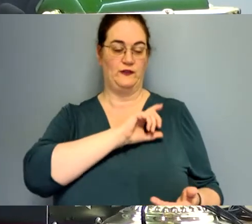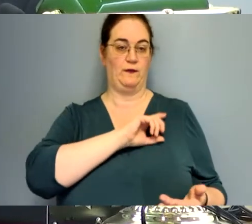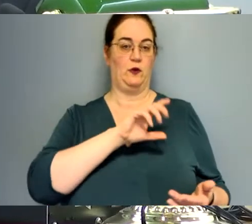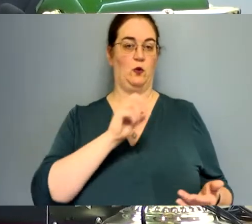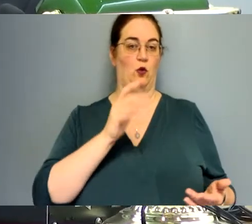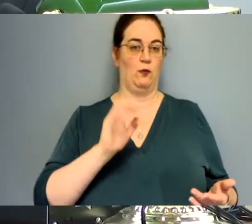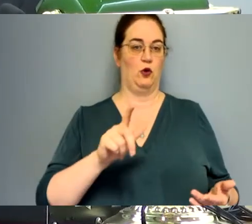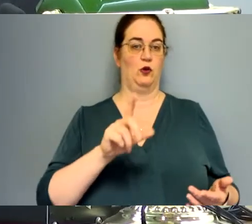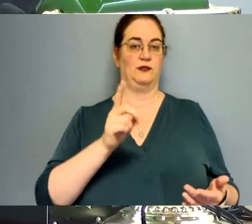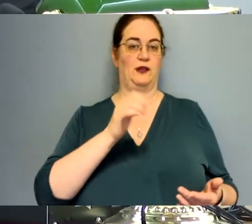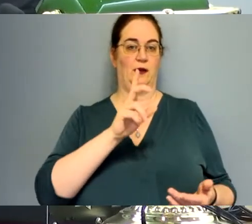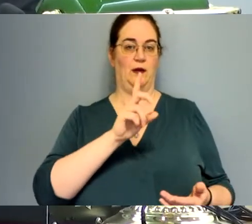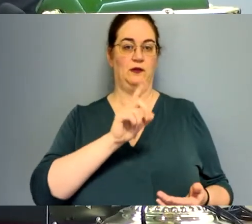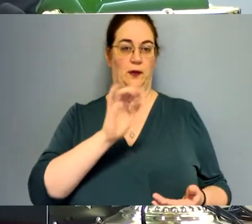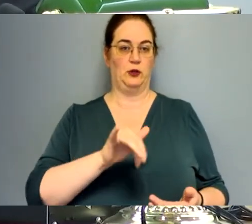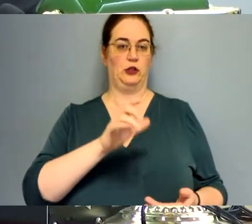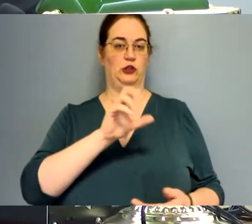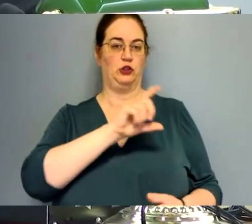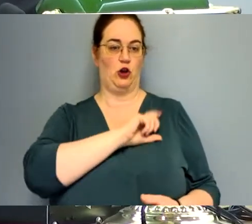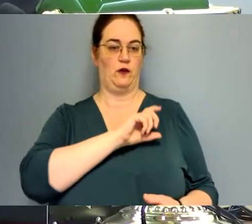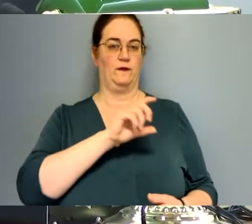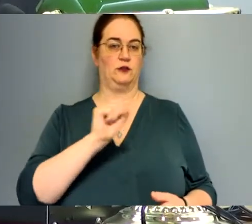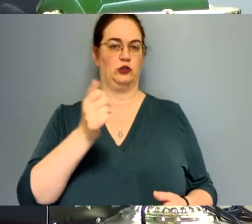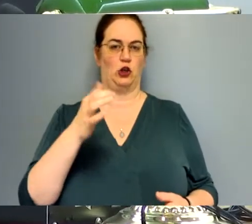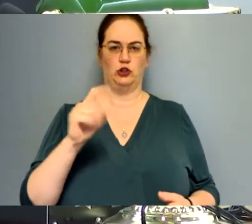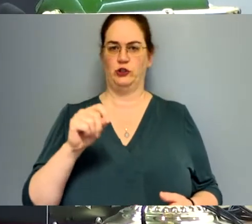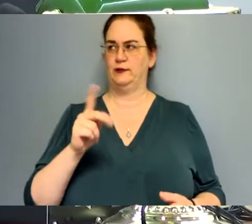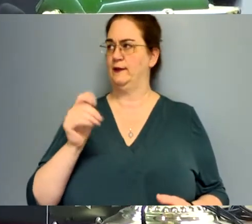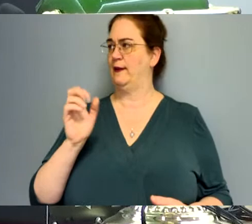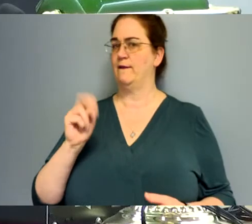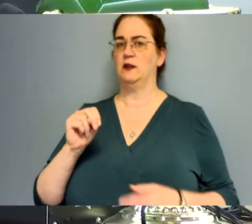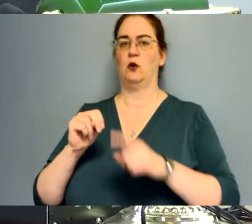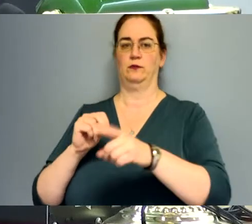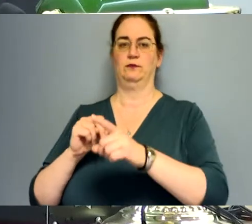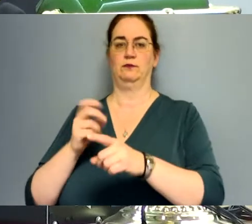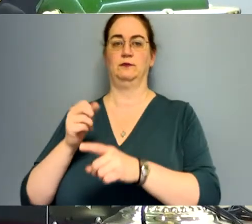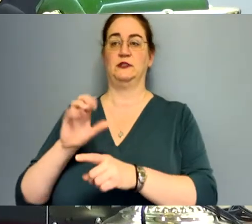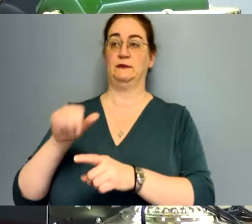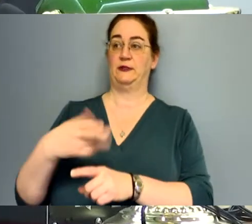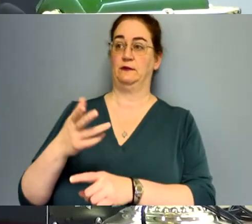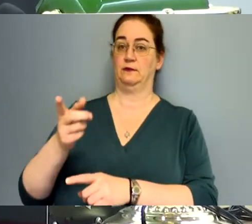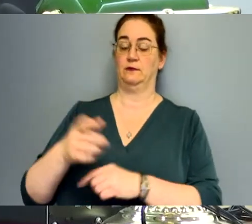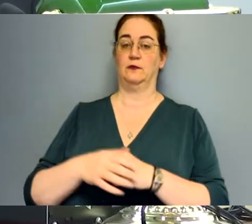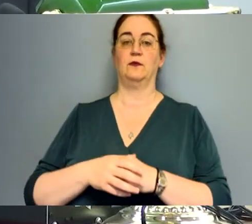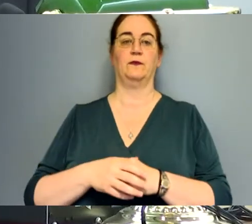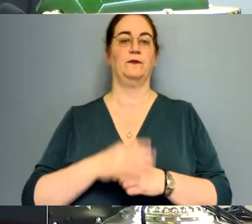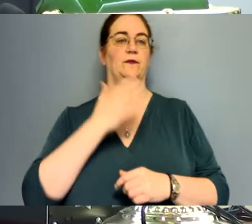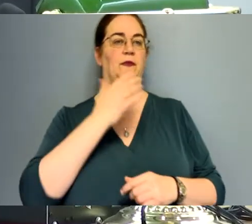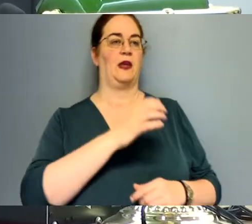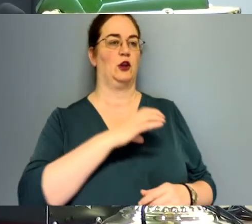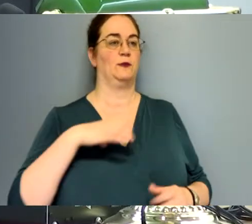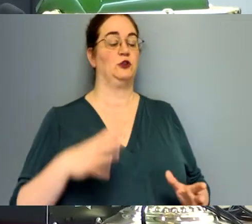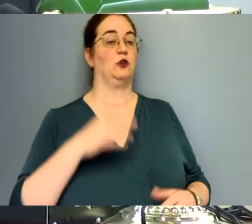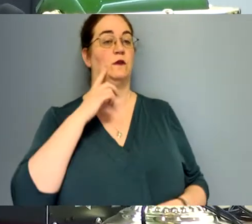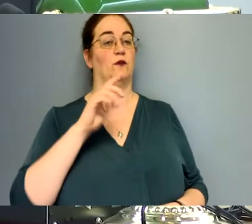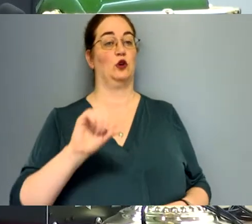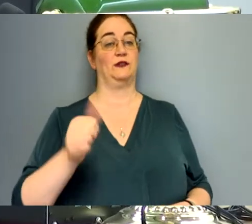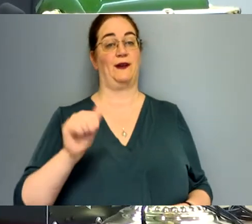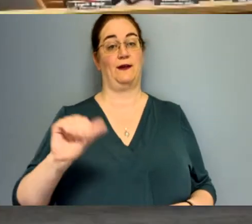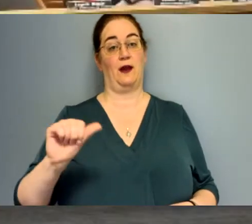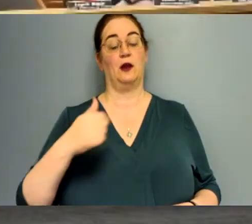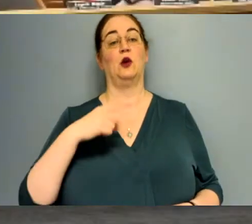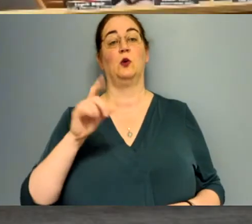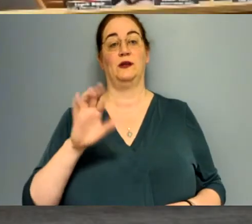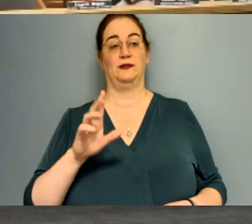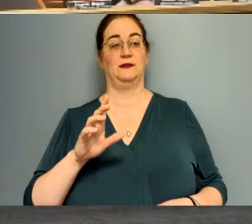deputy sheriff, sergeants. Kevin, or we can, Ms. Smith, go ahead. Thank you, Commissioner. For item 10A, we did a